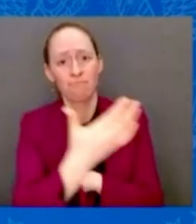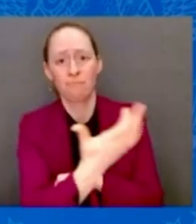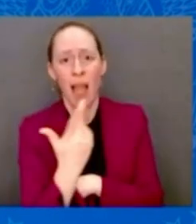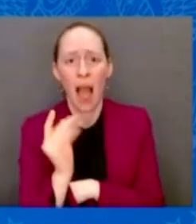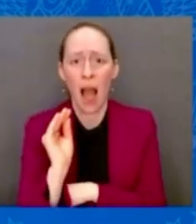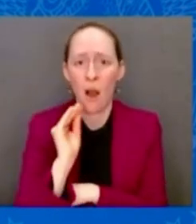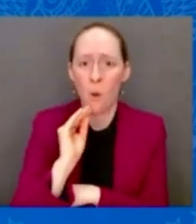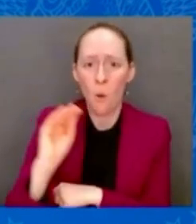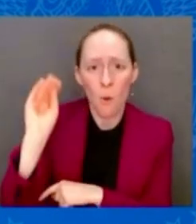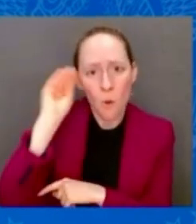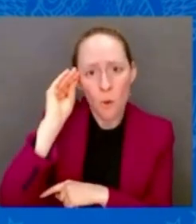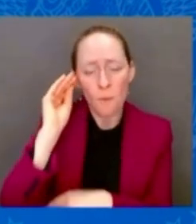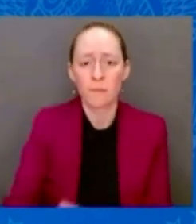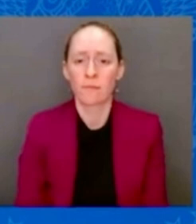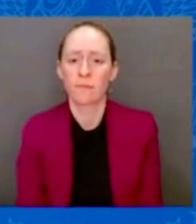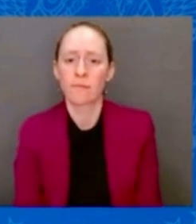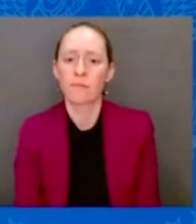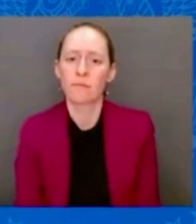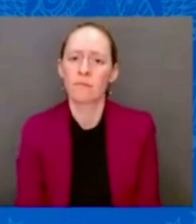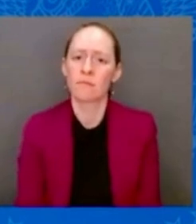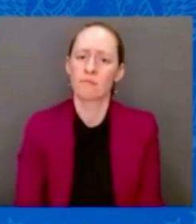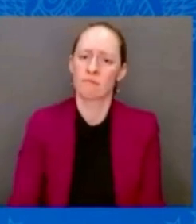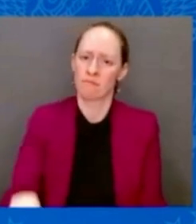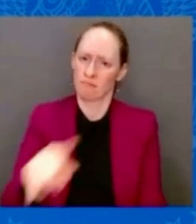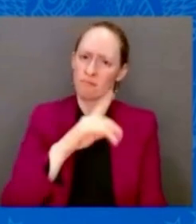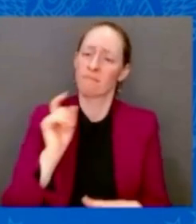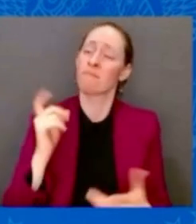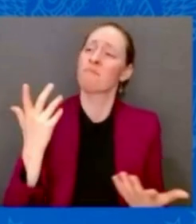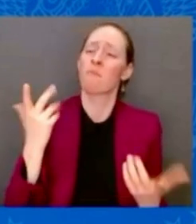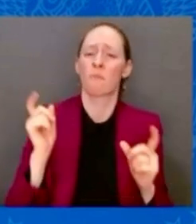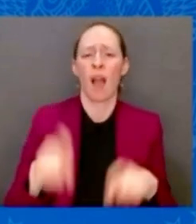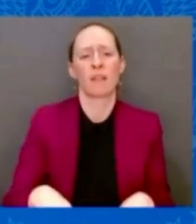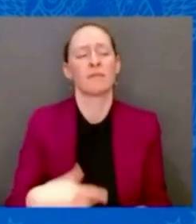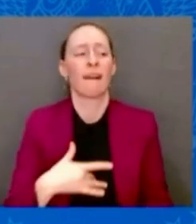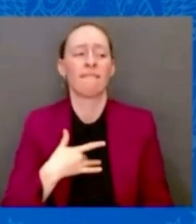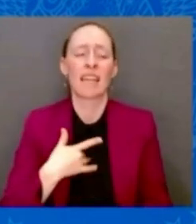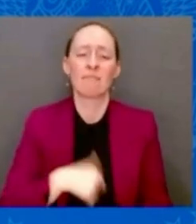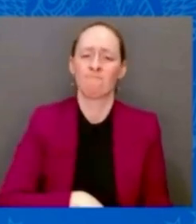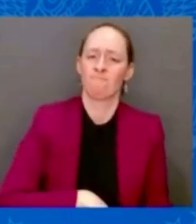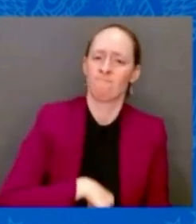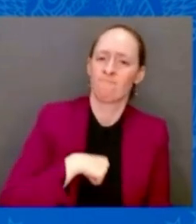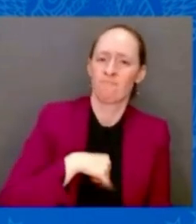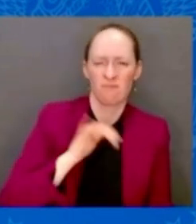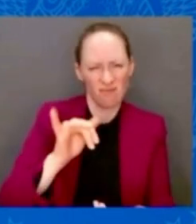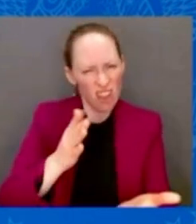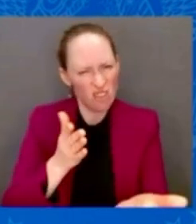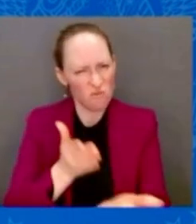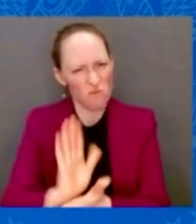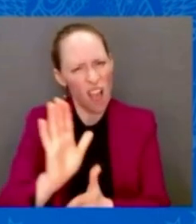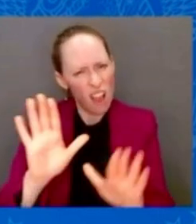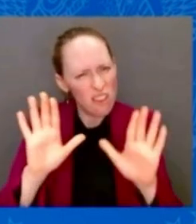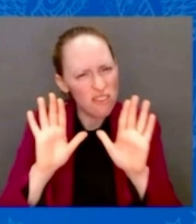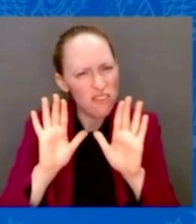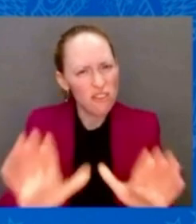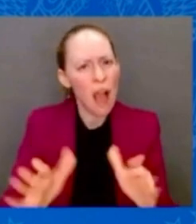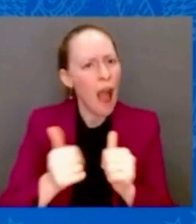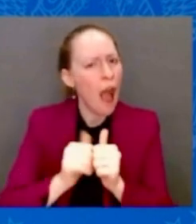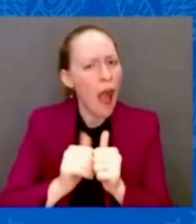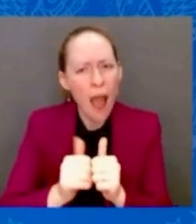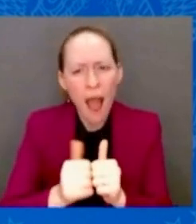of that is making the tax system as fair. By the way, we can make all these improvements and still cut the